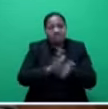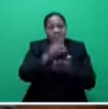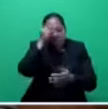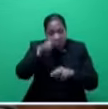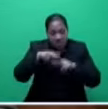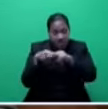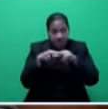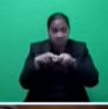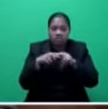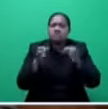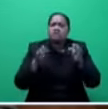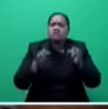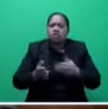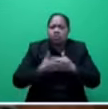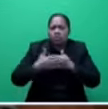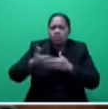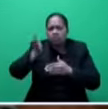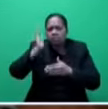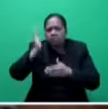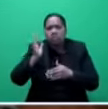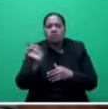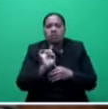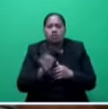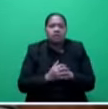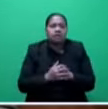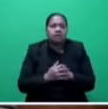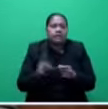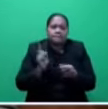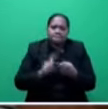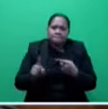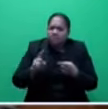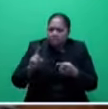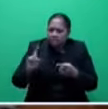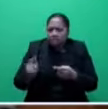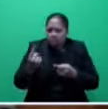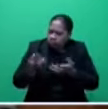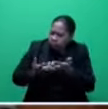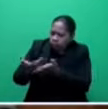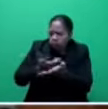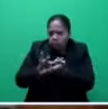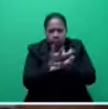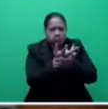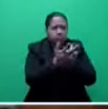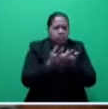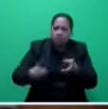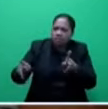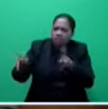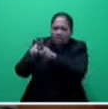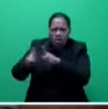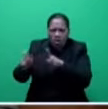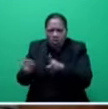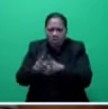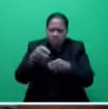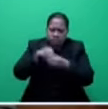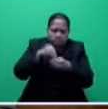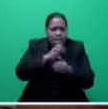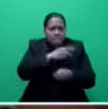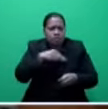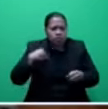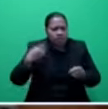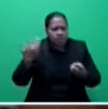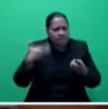the decision to reopen schools will be one that will be made in consultation with all our stakeholders, including the Ministry of Health,